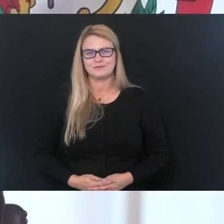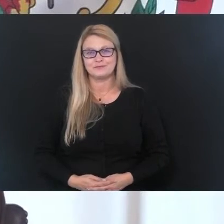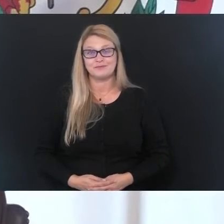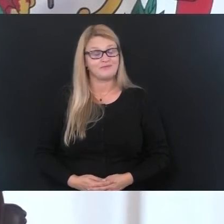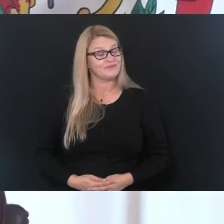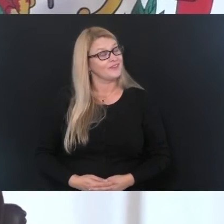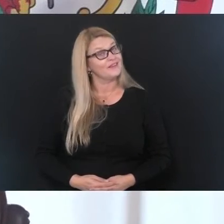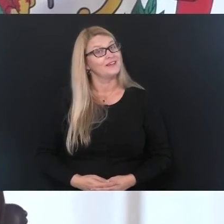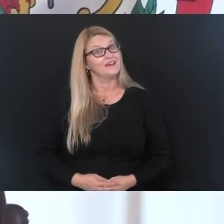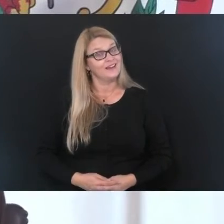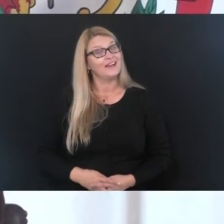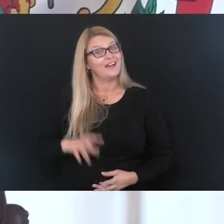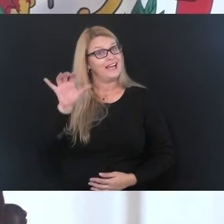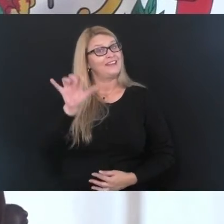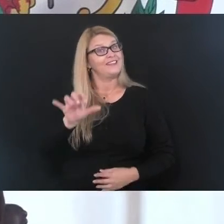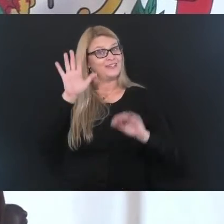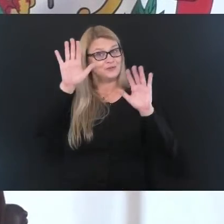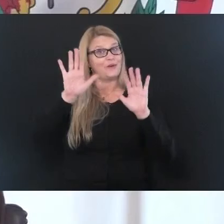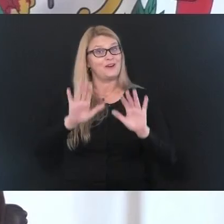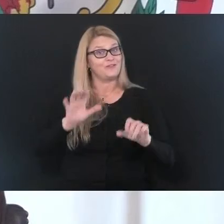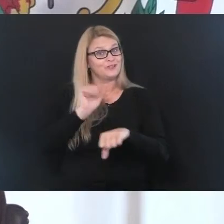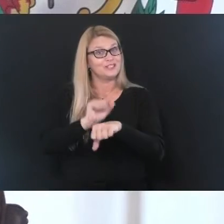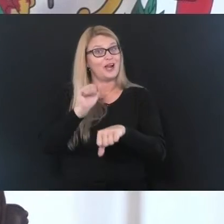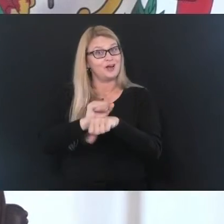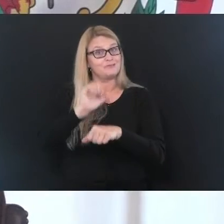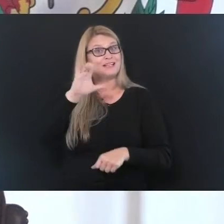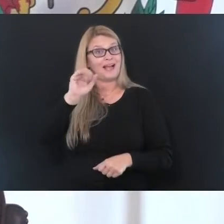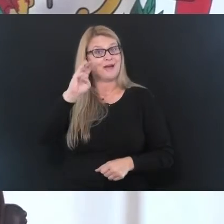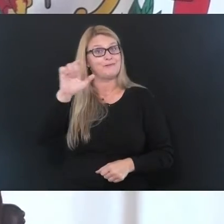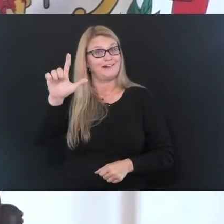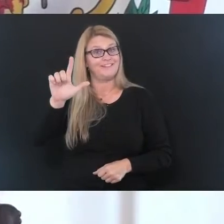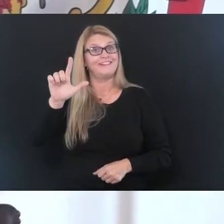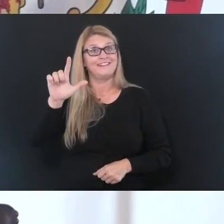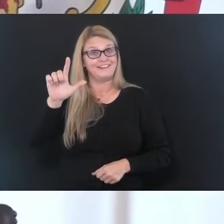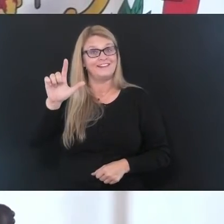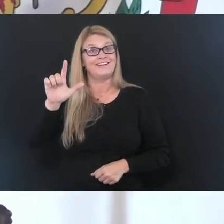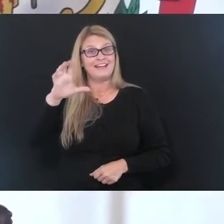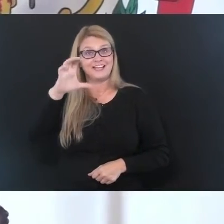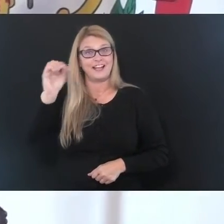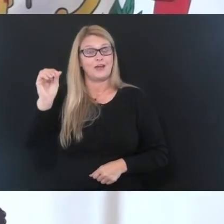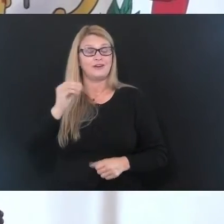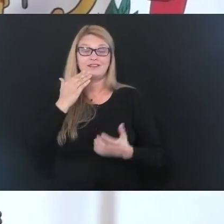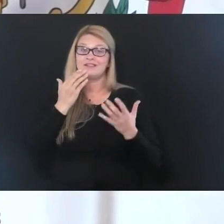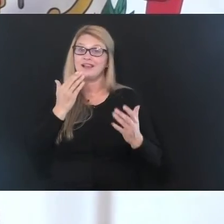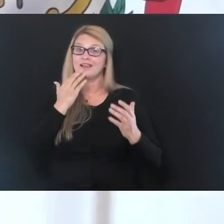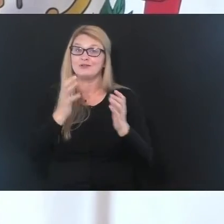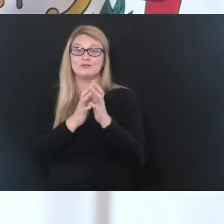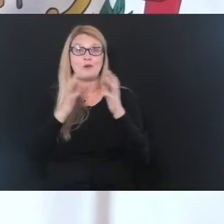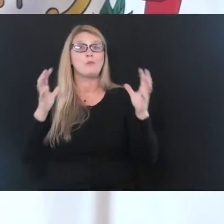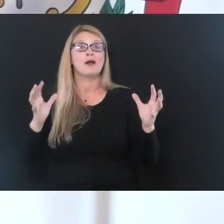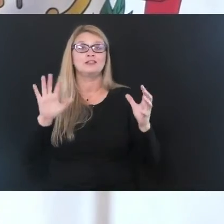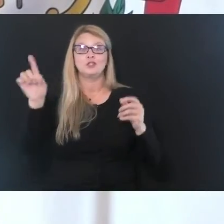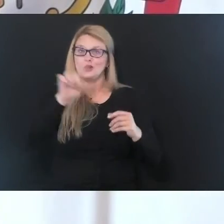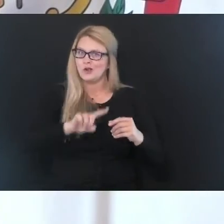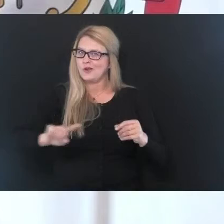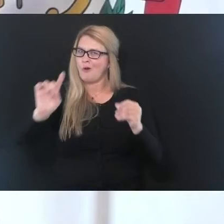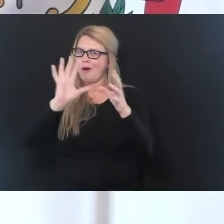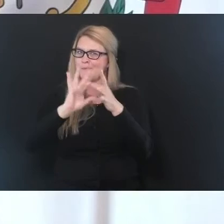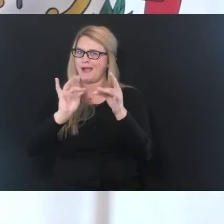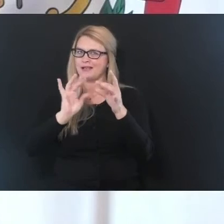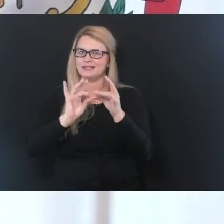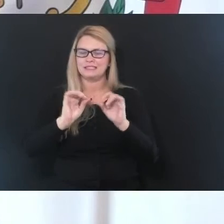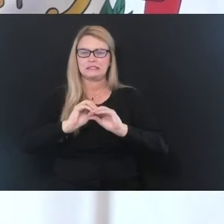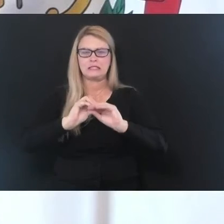That's a great job. Great job, Cabell County, and thank you so much. Your message is ever